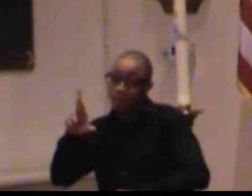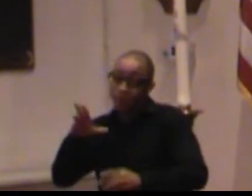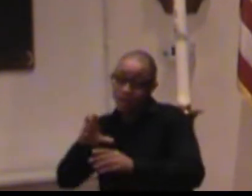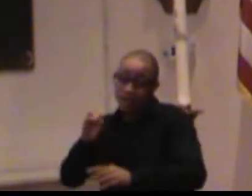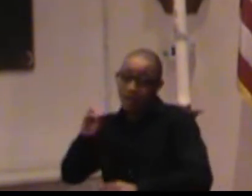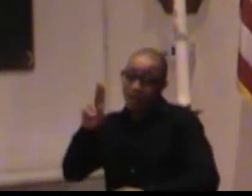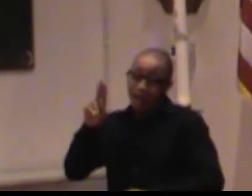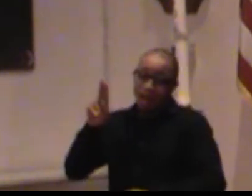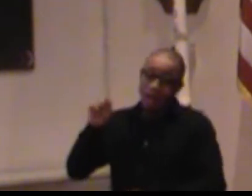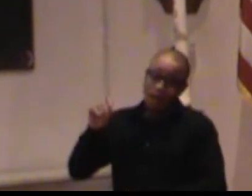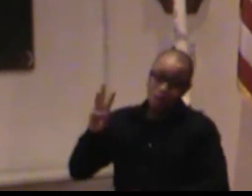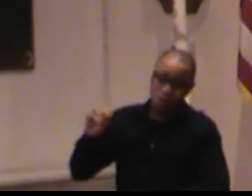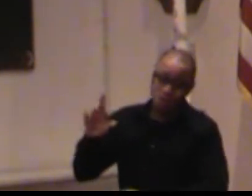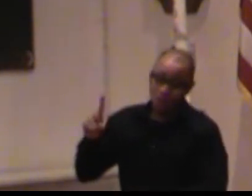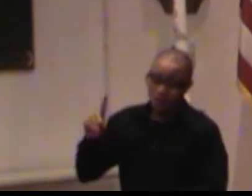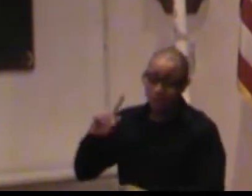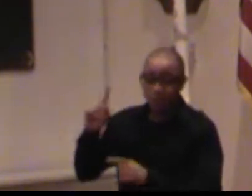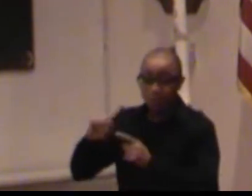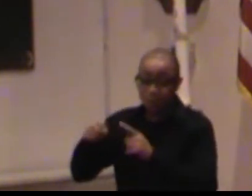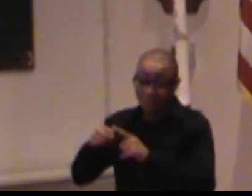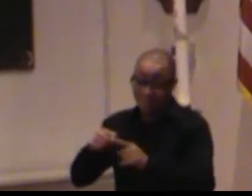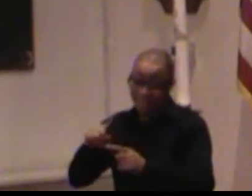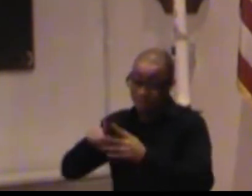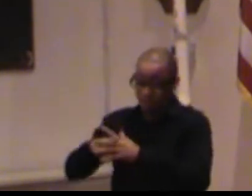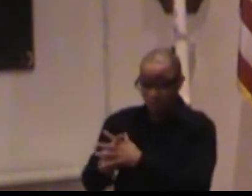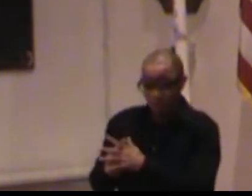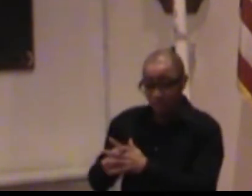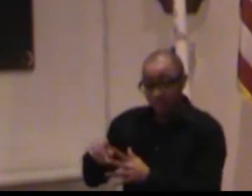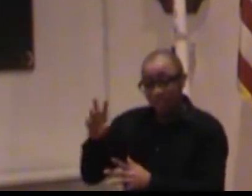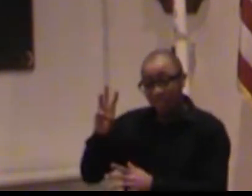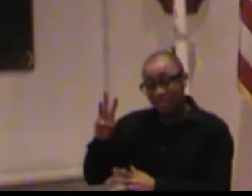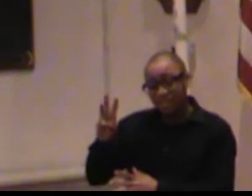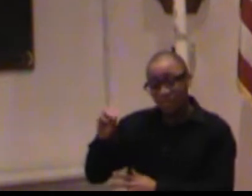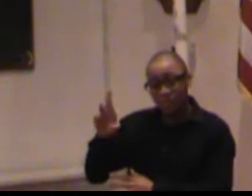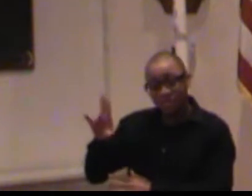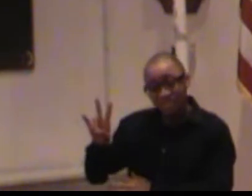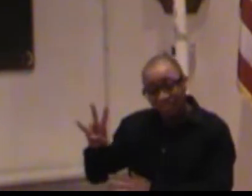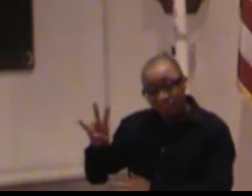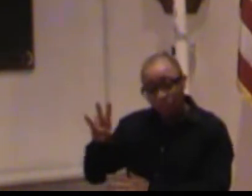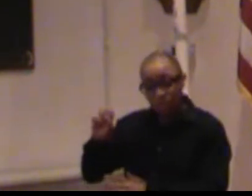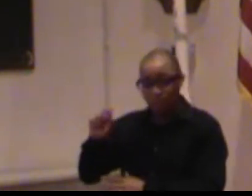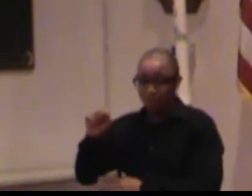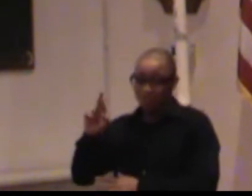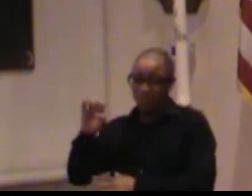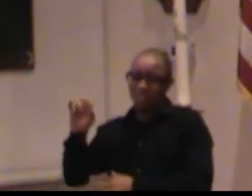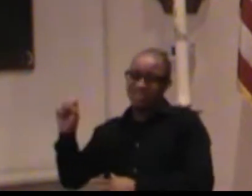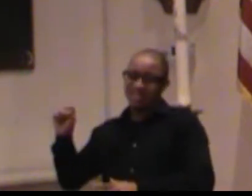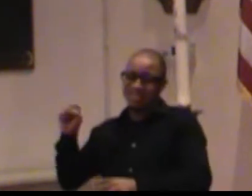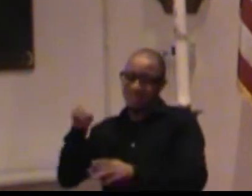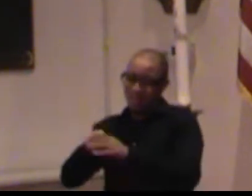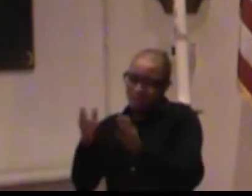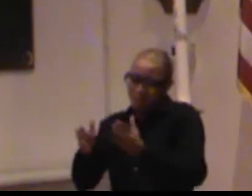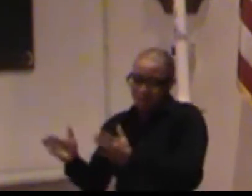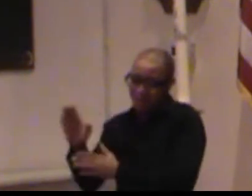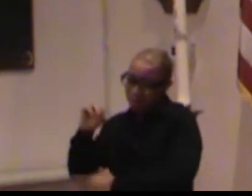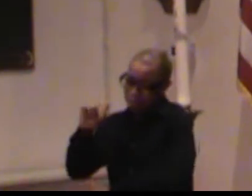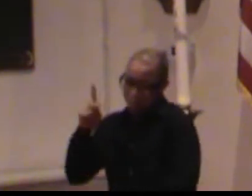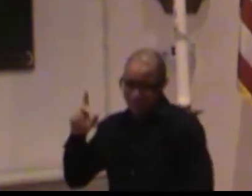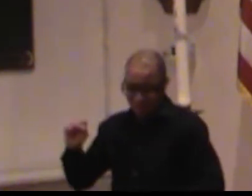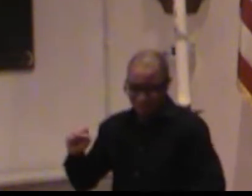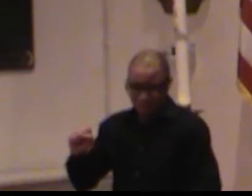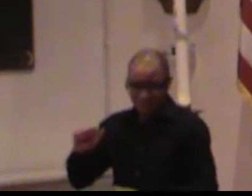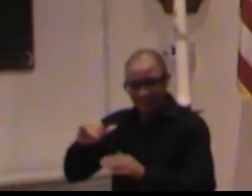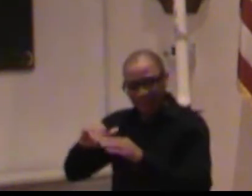outward. When they began, there were only 6 or 7 streets that they considered. In their planning maps, they projected